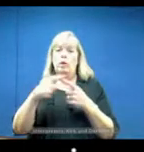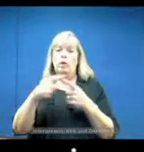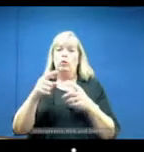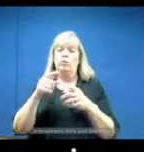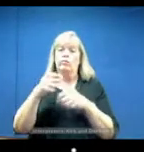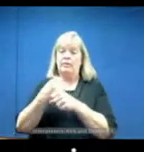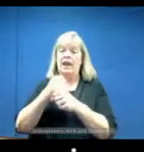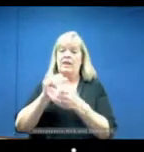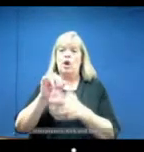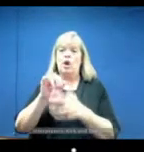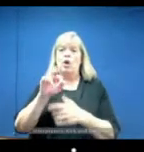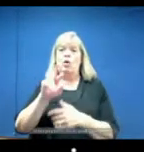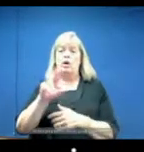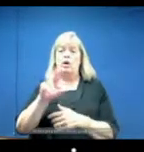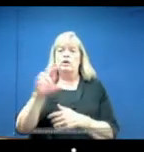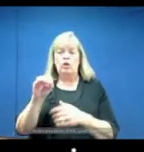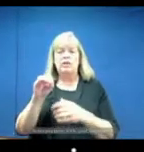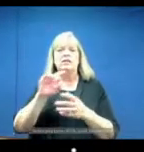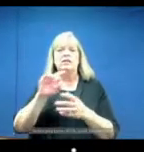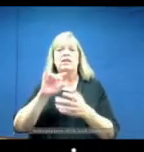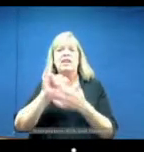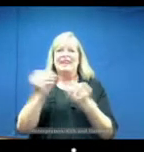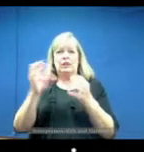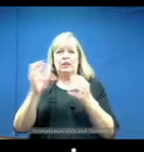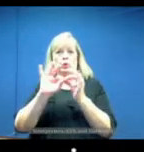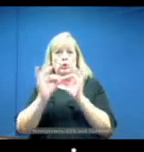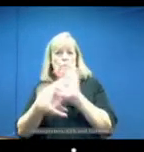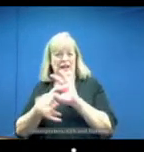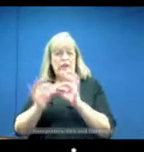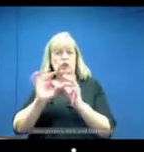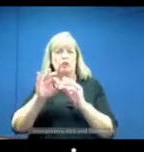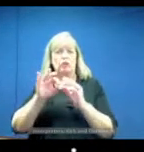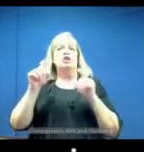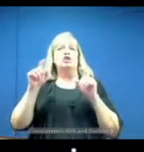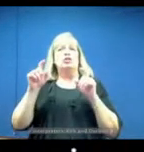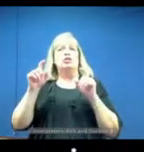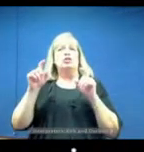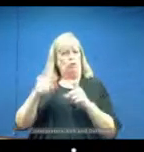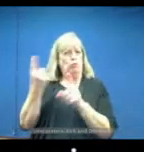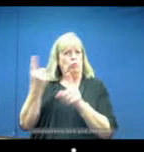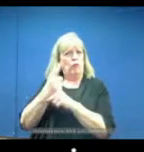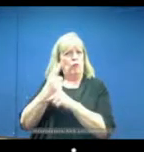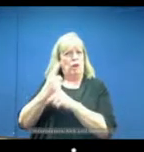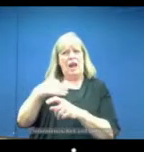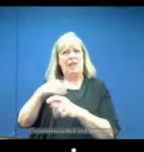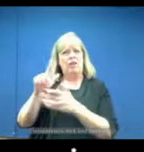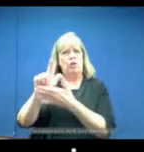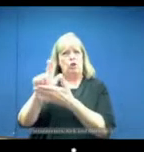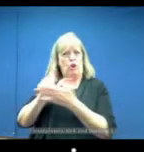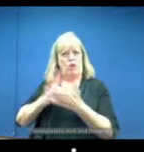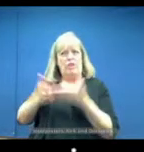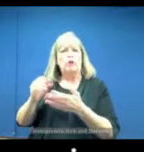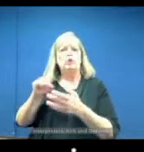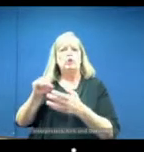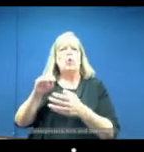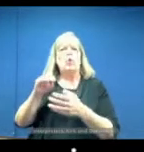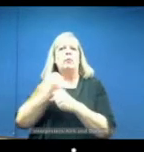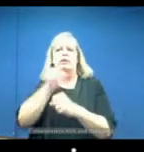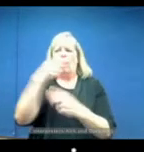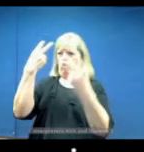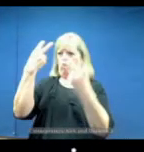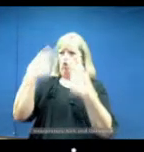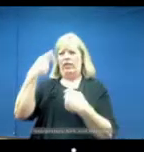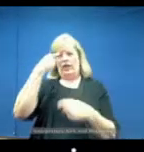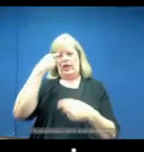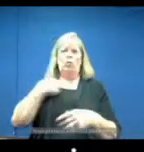site interpretation, should we have a lawyer present so we don't look like we are an expert? Yes. I can tell you, though,